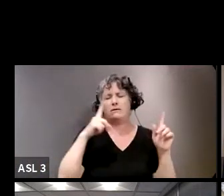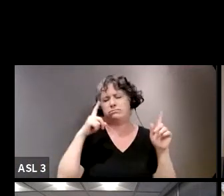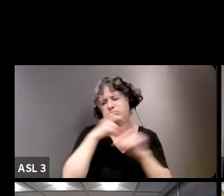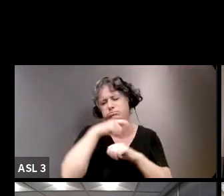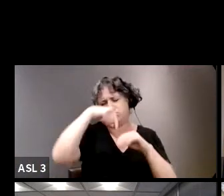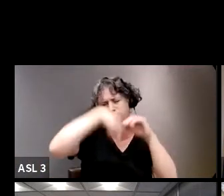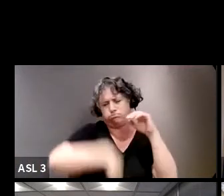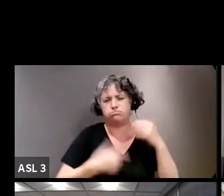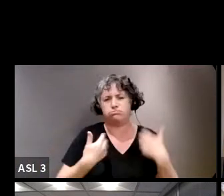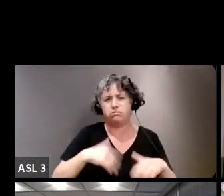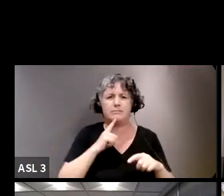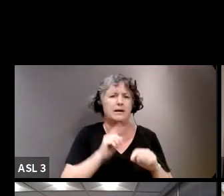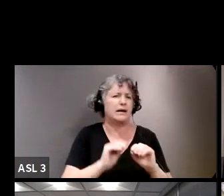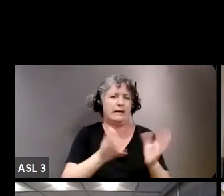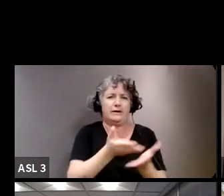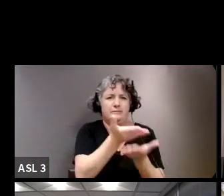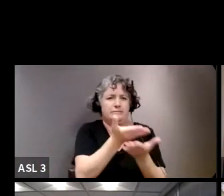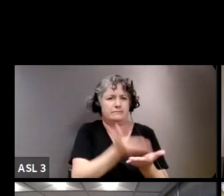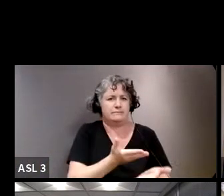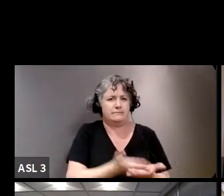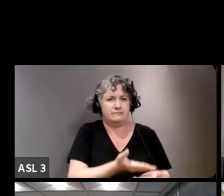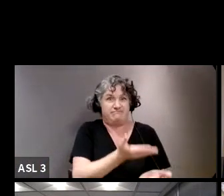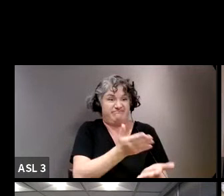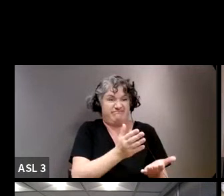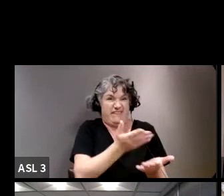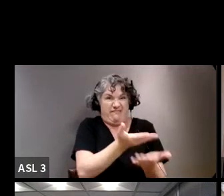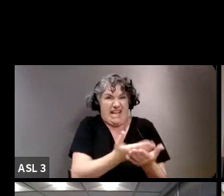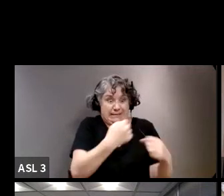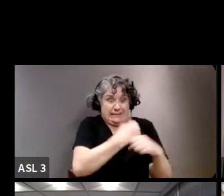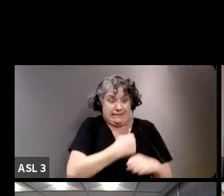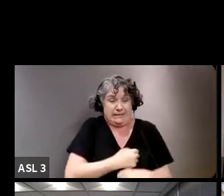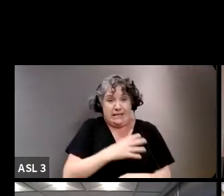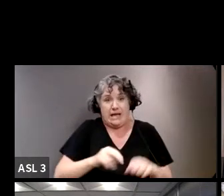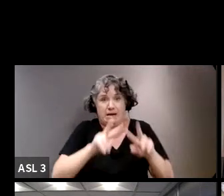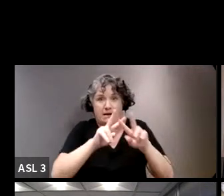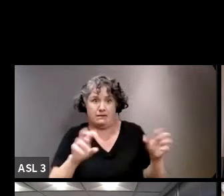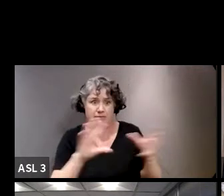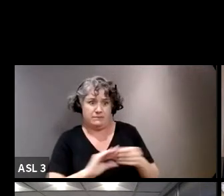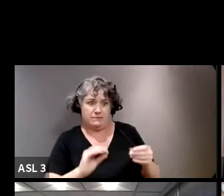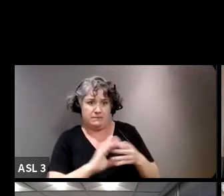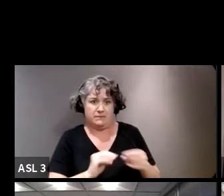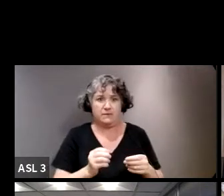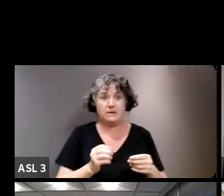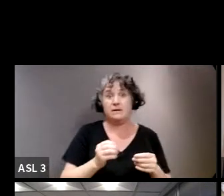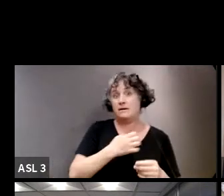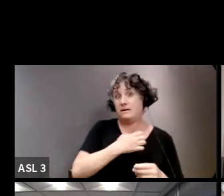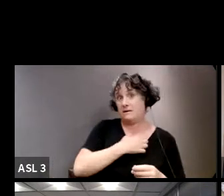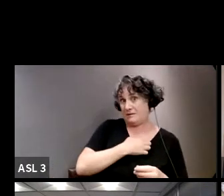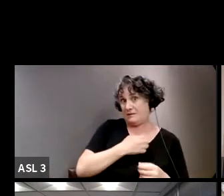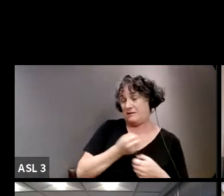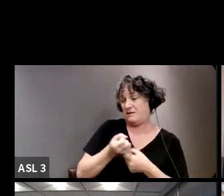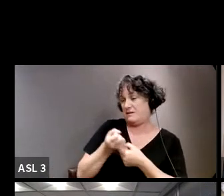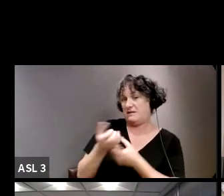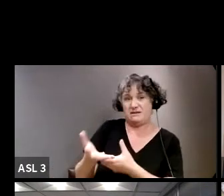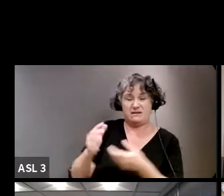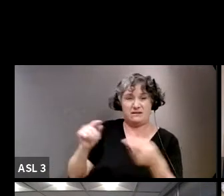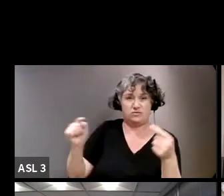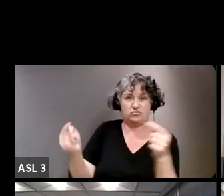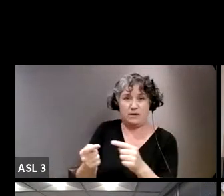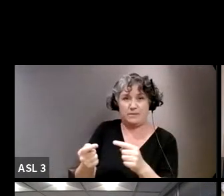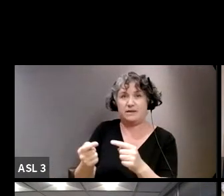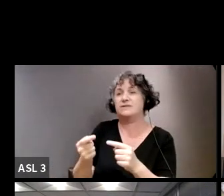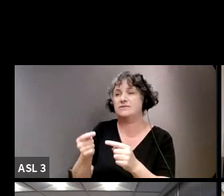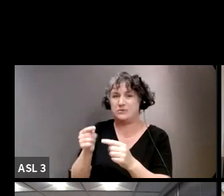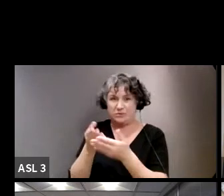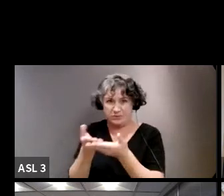in hard data and in qualitative analysis that ops officers cause trauma to youth and perpetuated anti-black and anti-indigenous